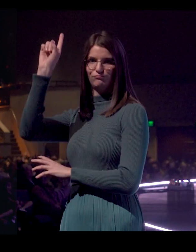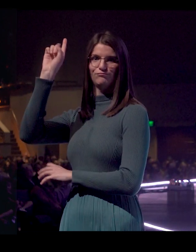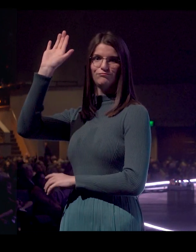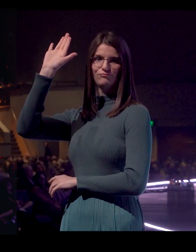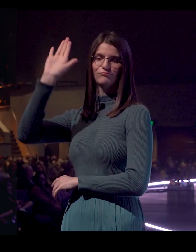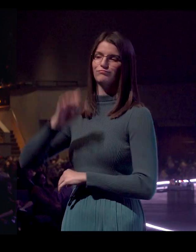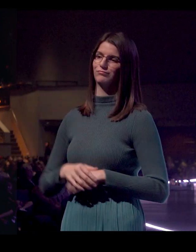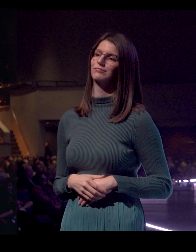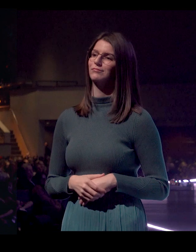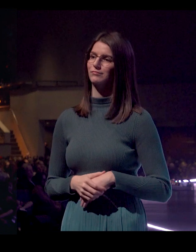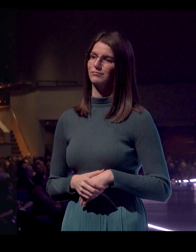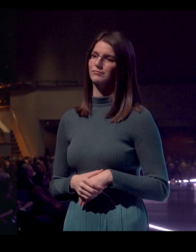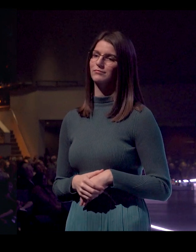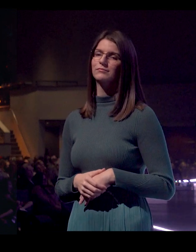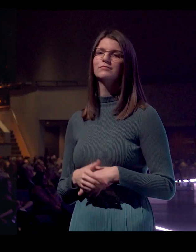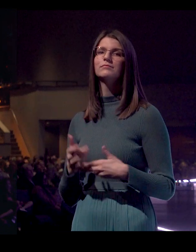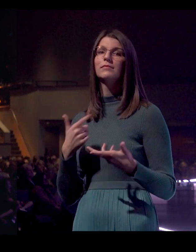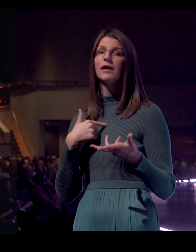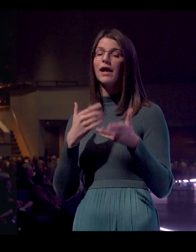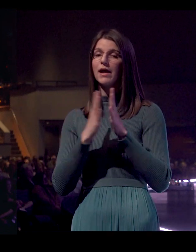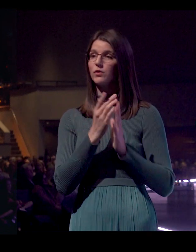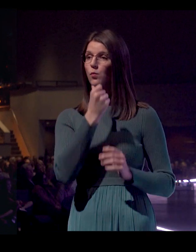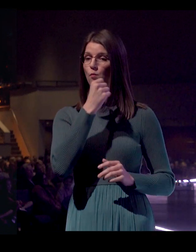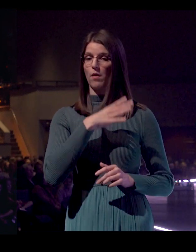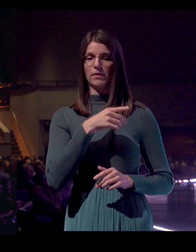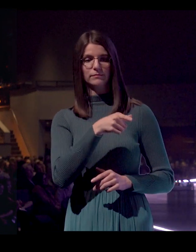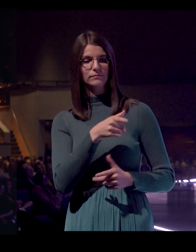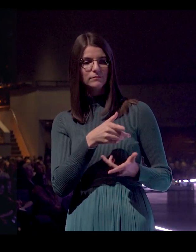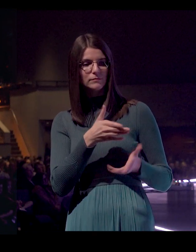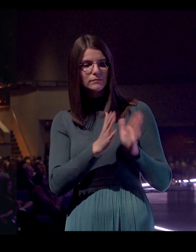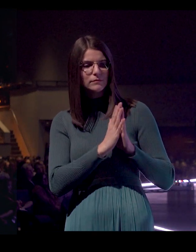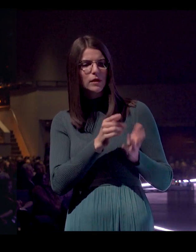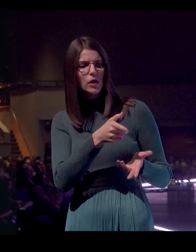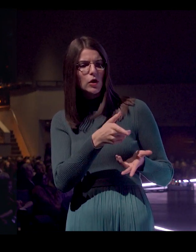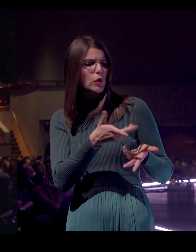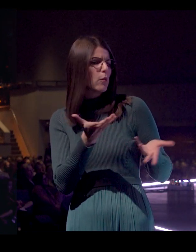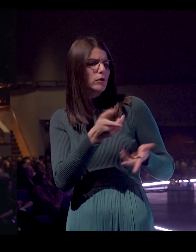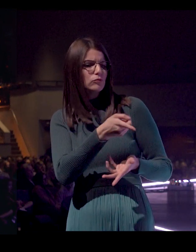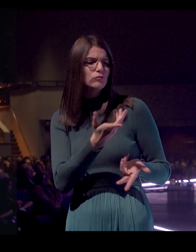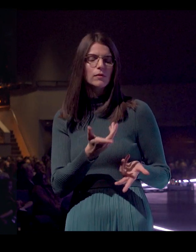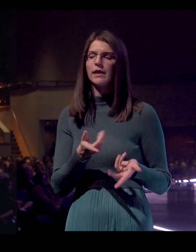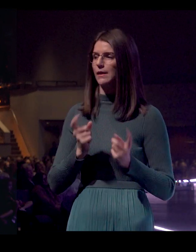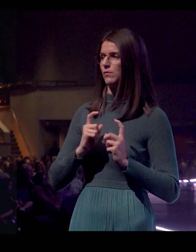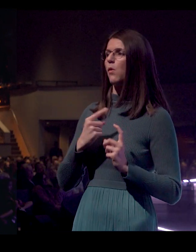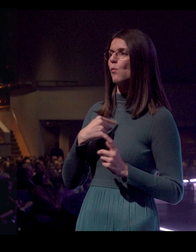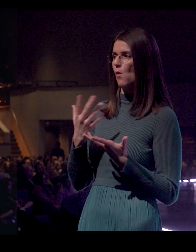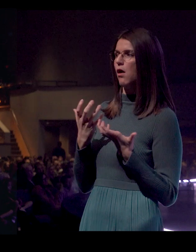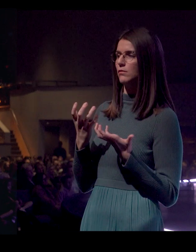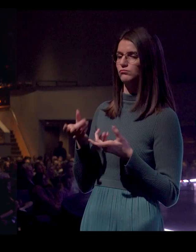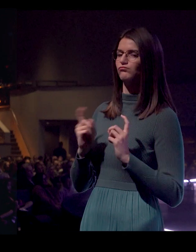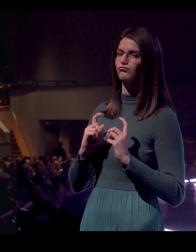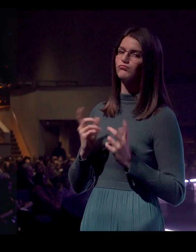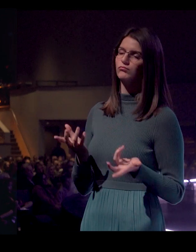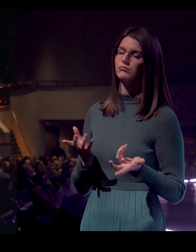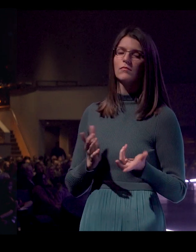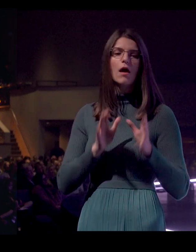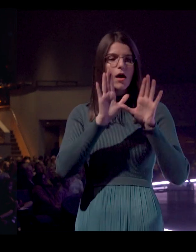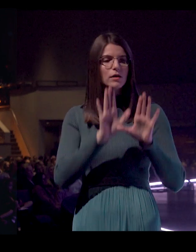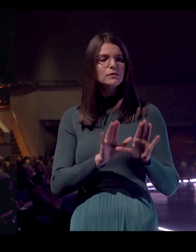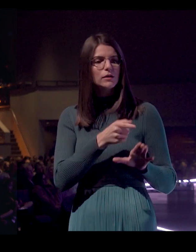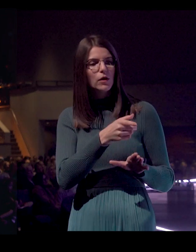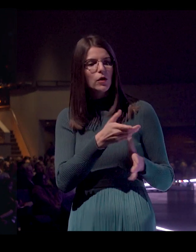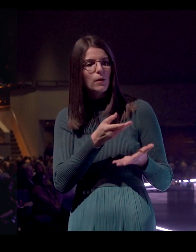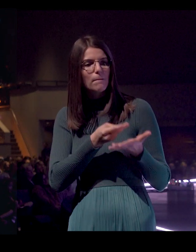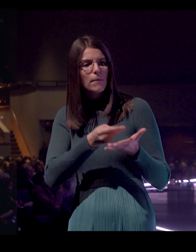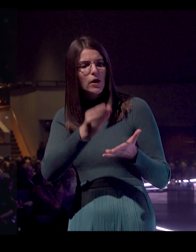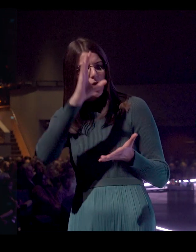said, what are you? And she said, oh, give me something I want. I said, that's awesome. What'd you get your husband for Christmas? Something he needs. I